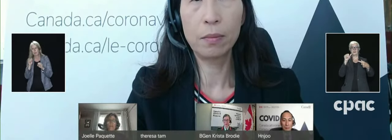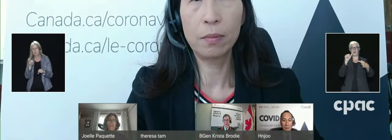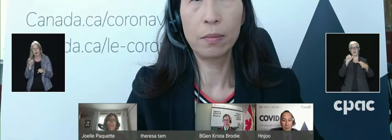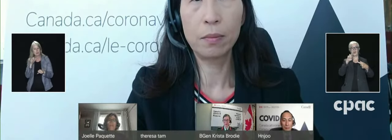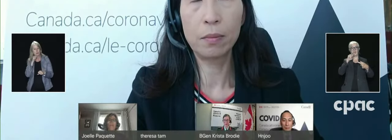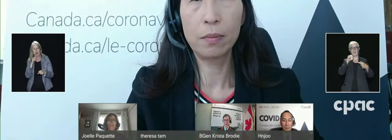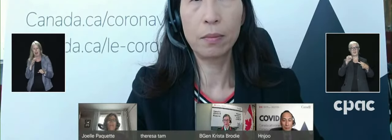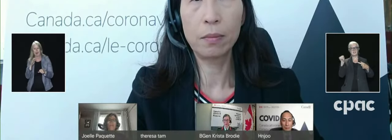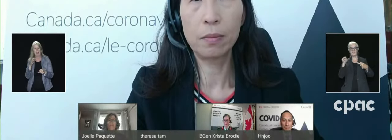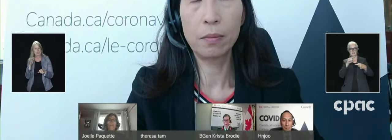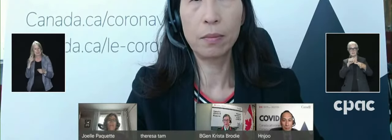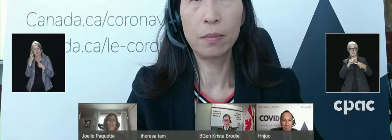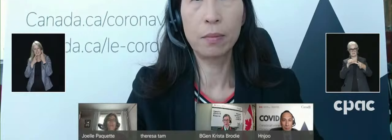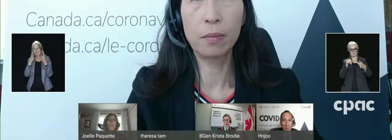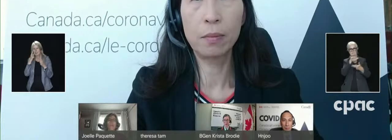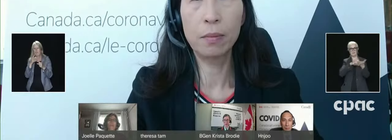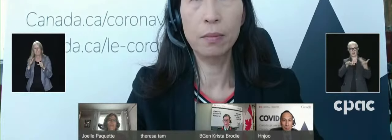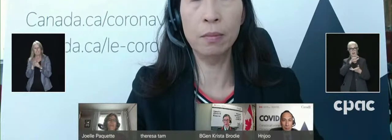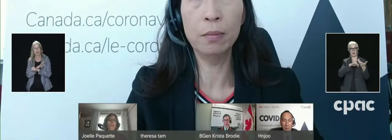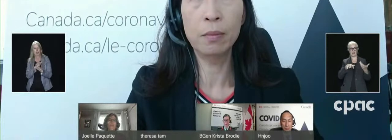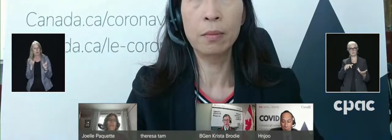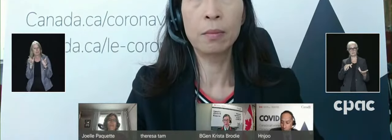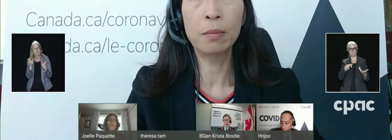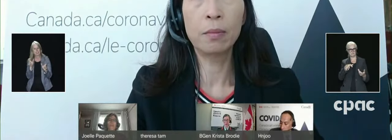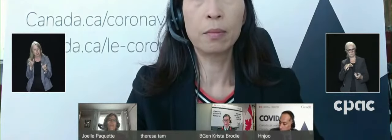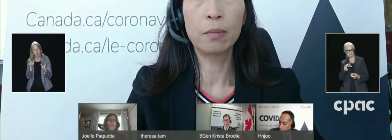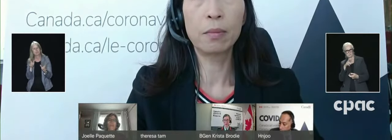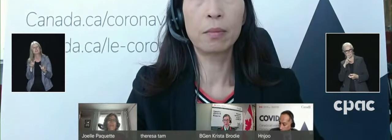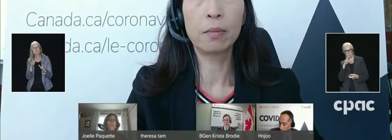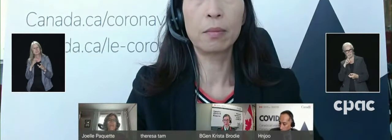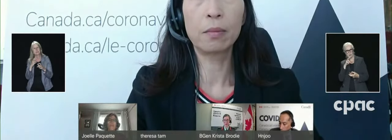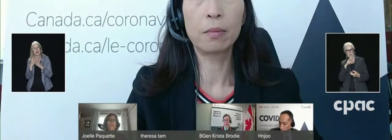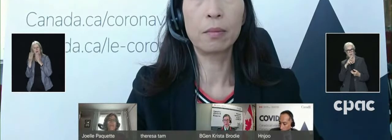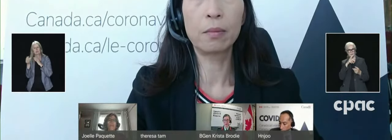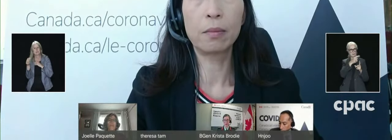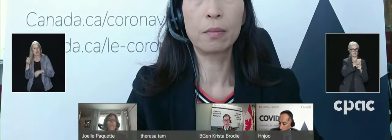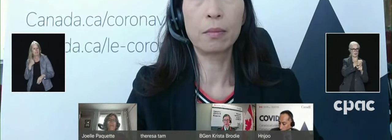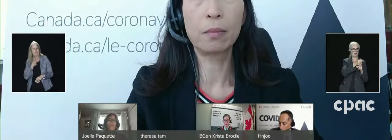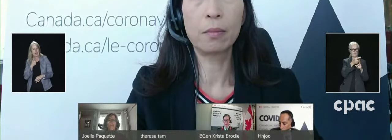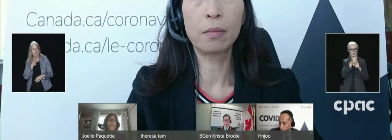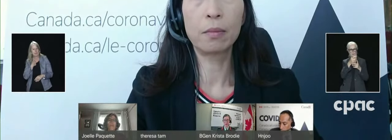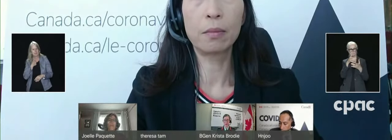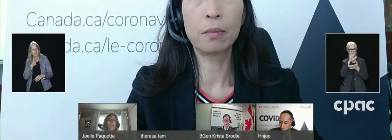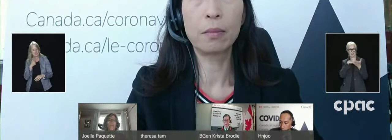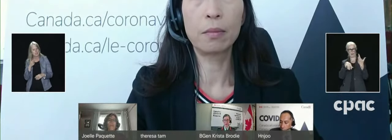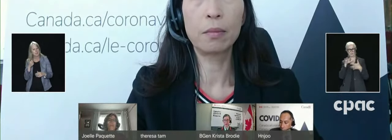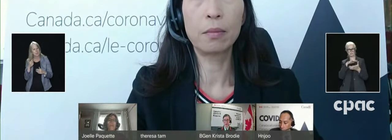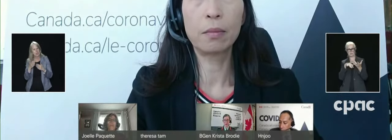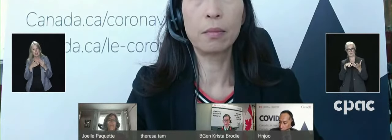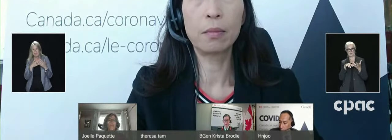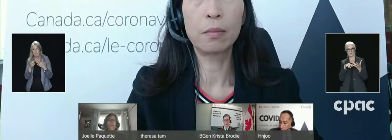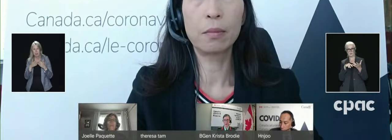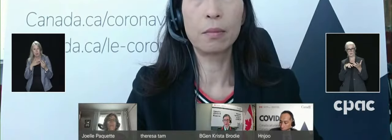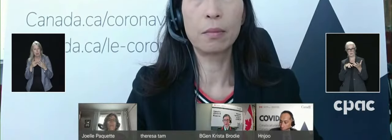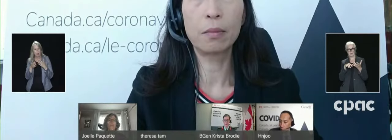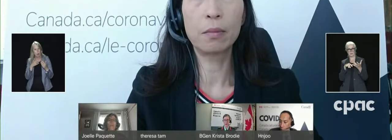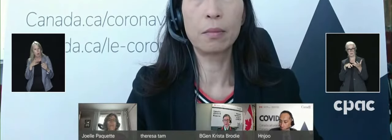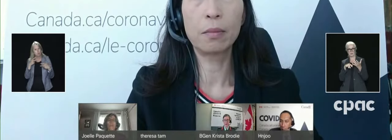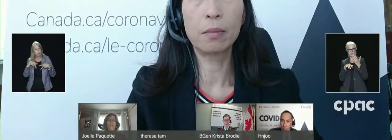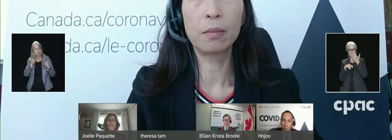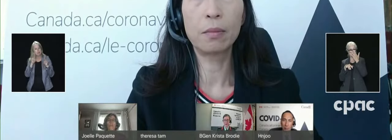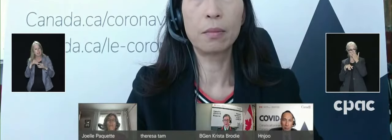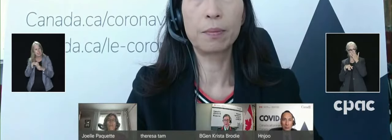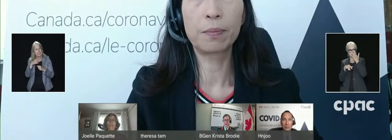completed series outside of Canada, even though they are widely permitted within